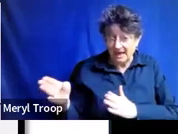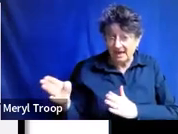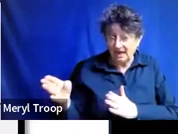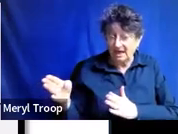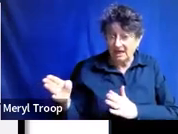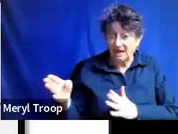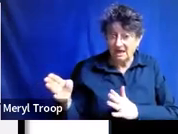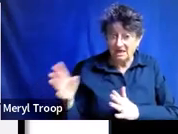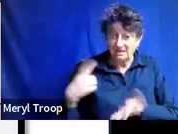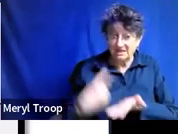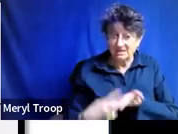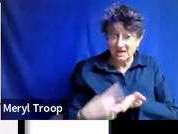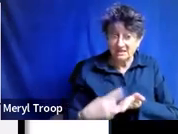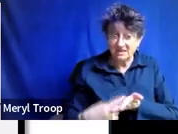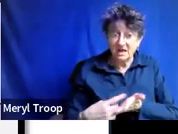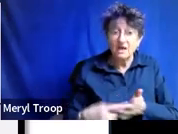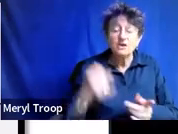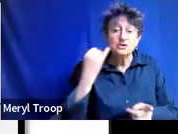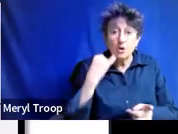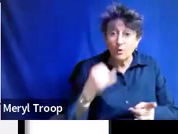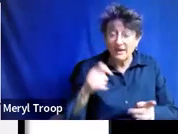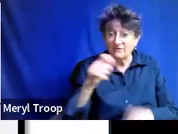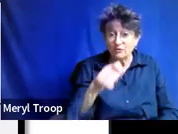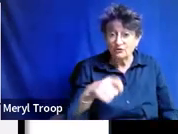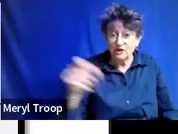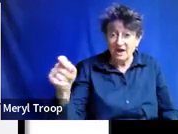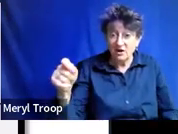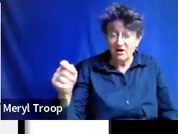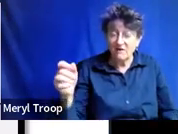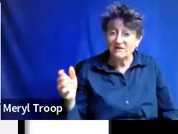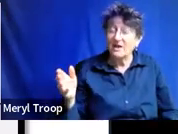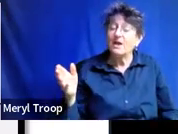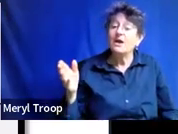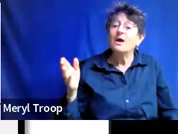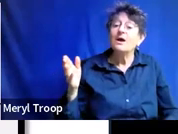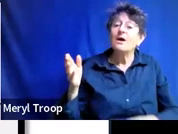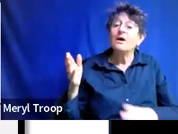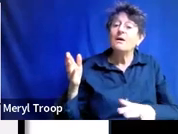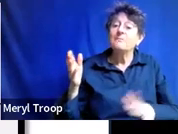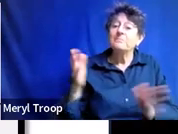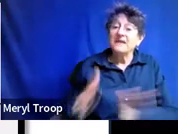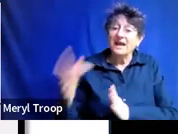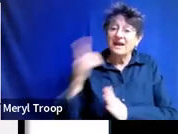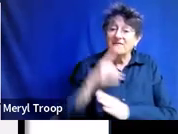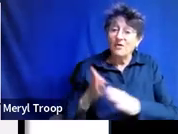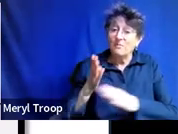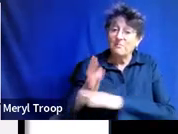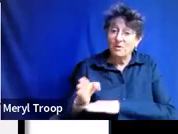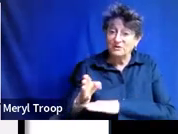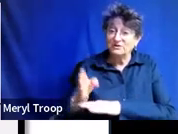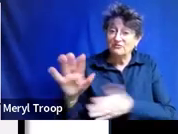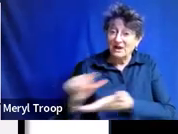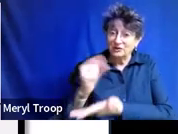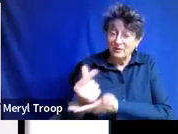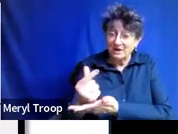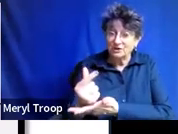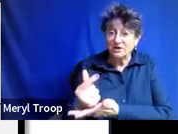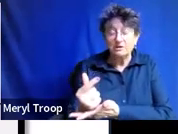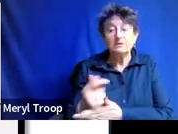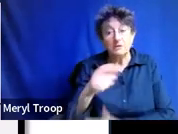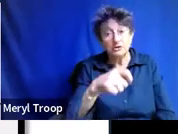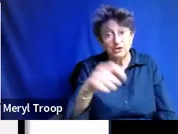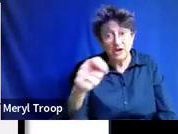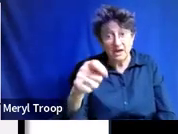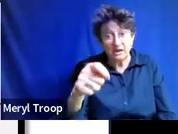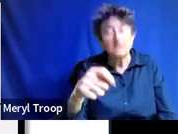off that you're talking about the post-secondary, then you would need to invite that outside agency. And every time you want to do that, you need to